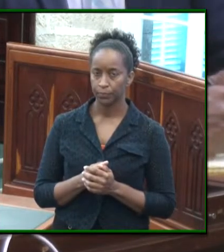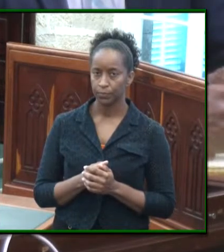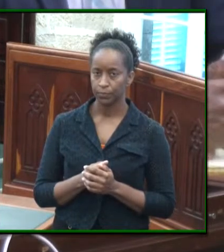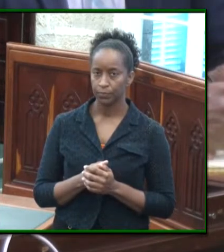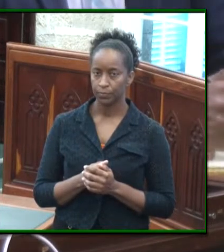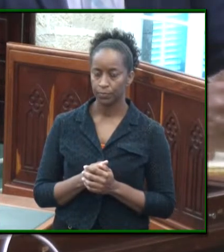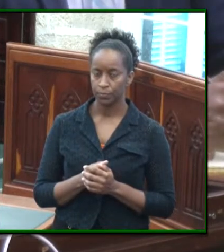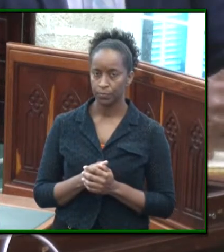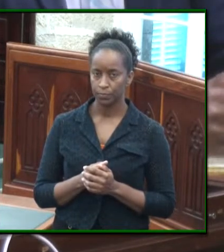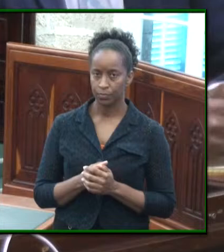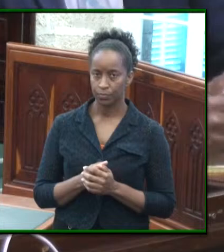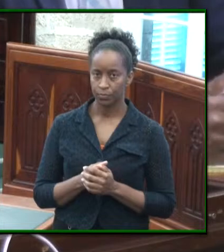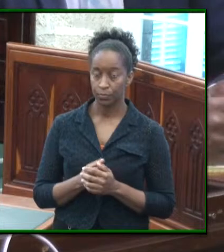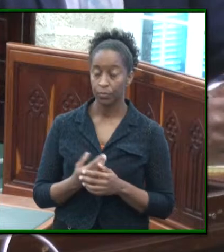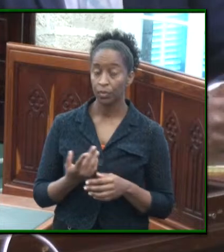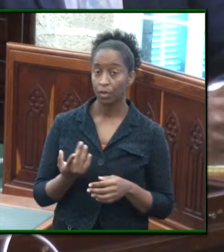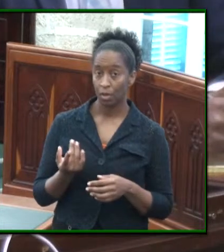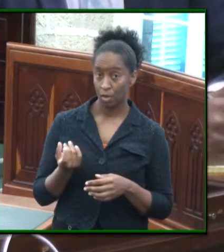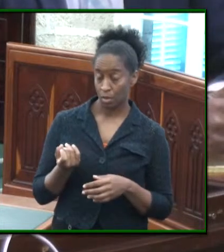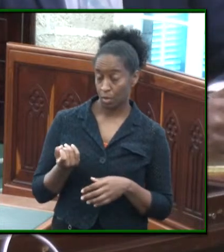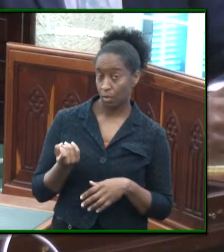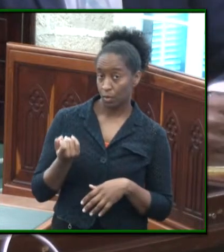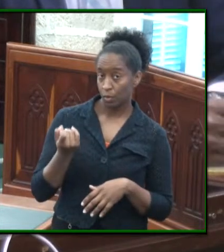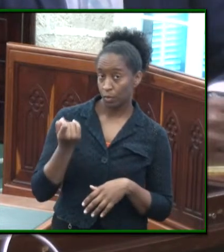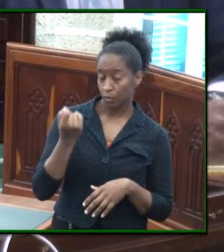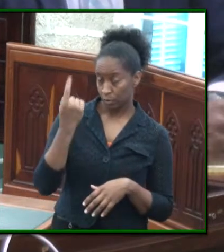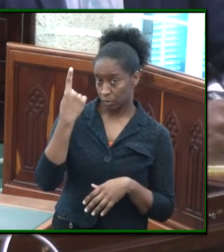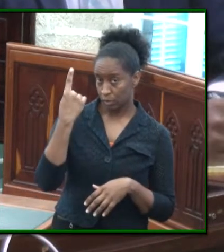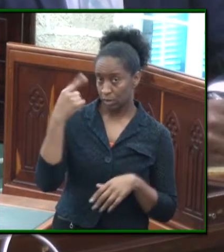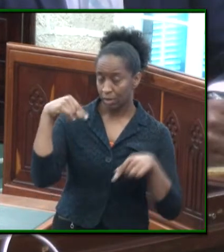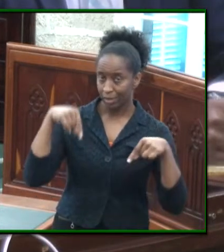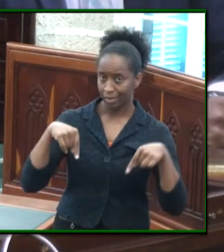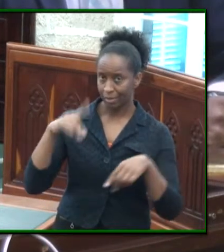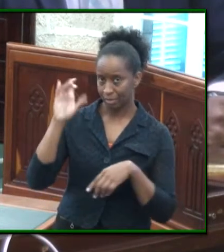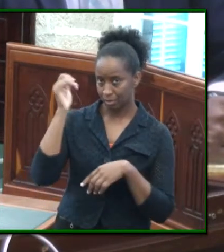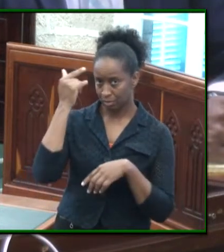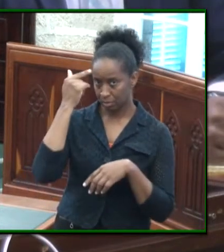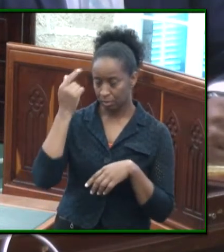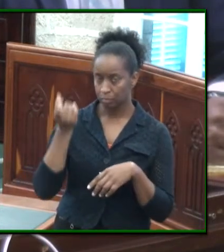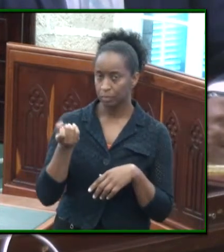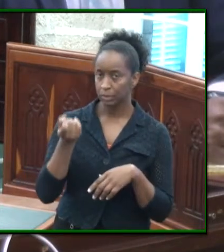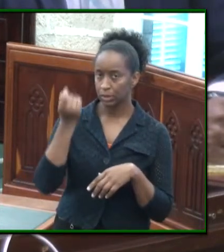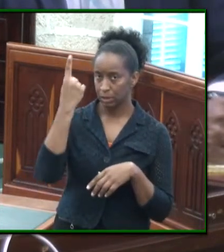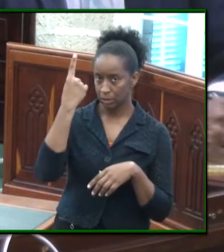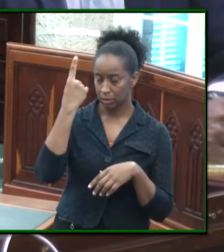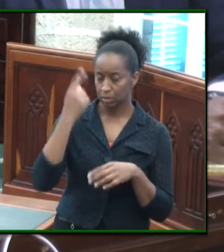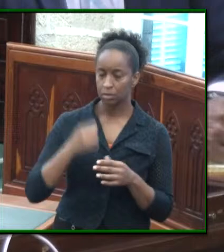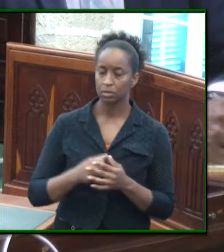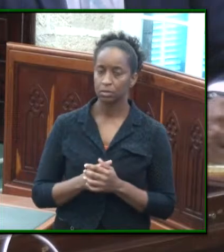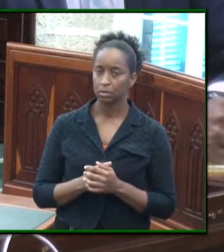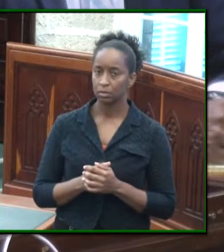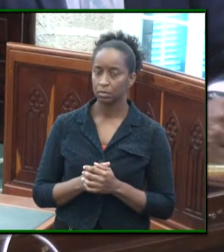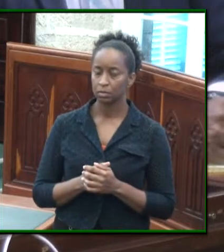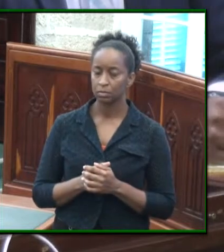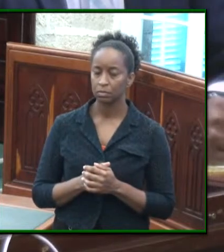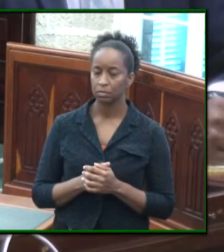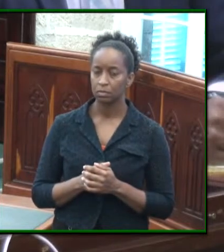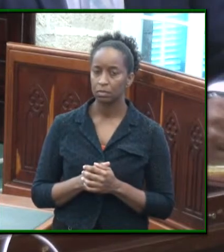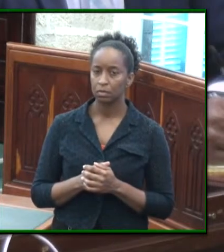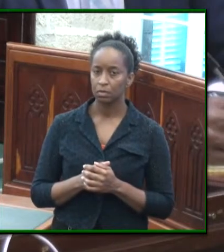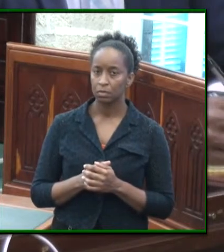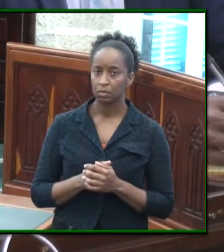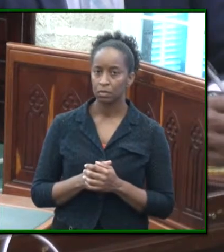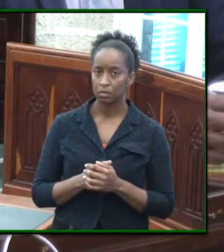and it had nothing to do with our move to becoming a republic, nothing at all.